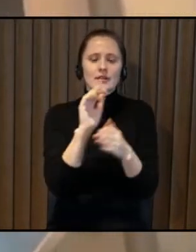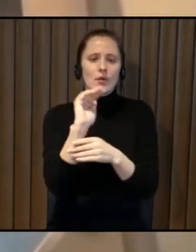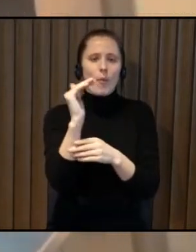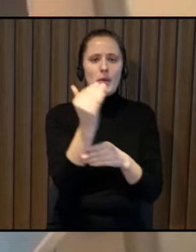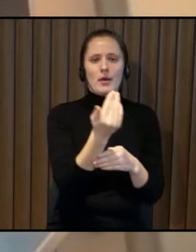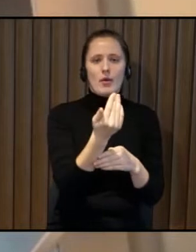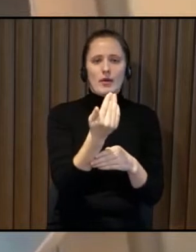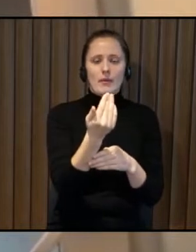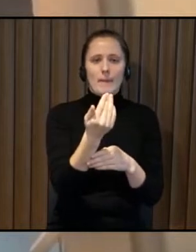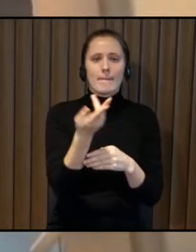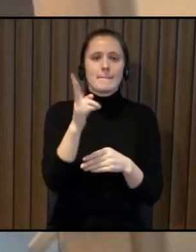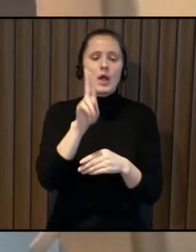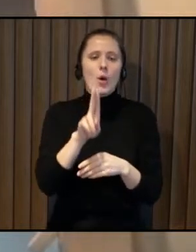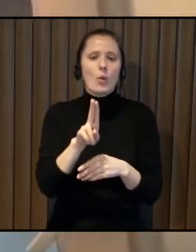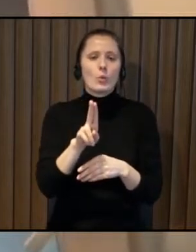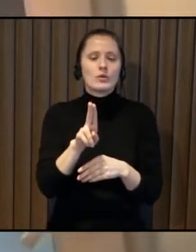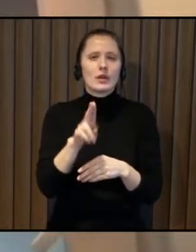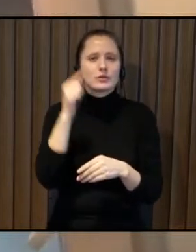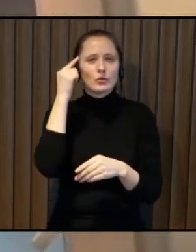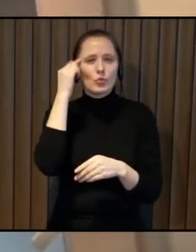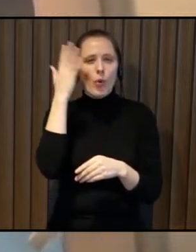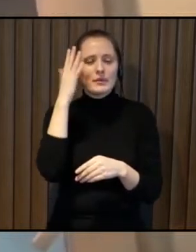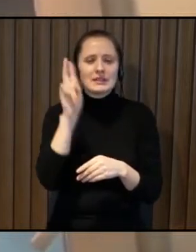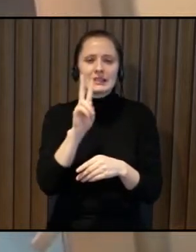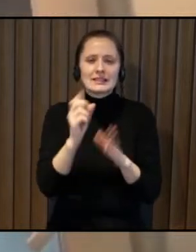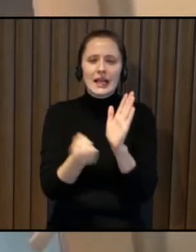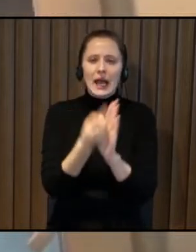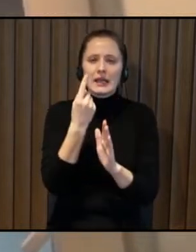and how you get to the office. And